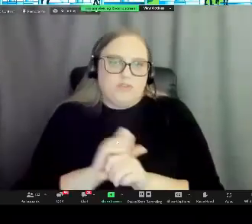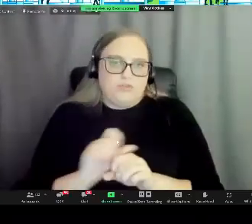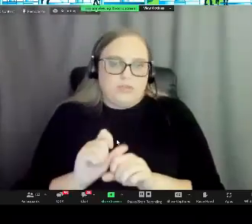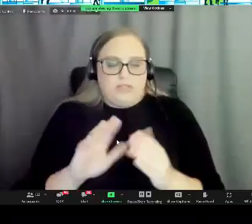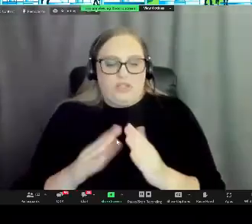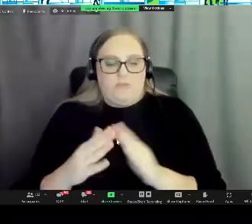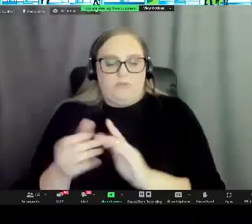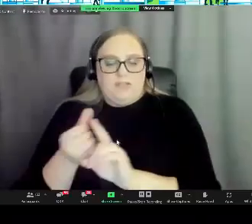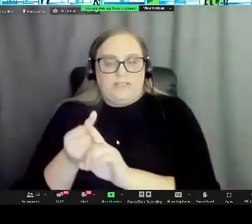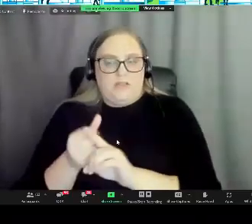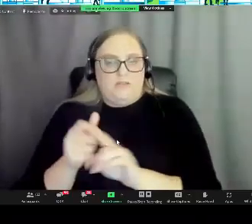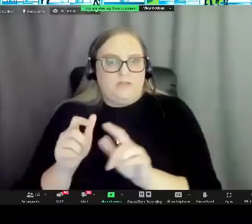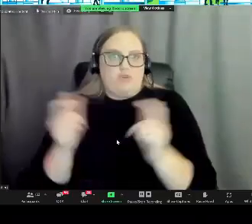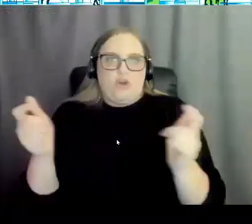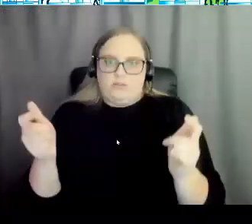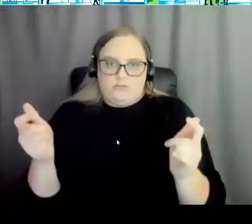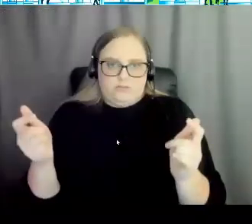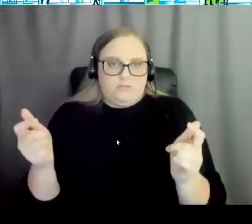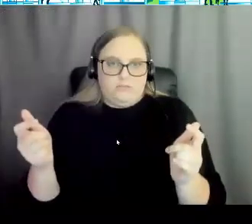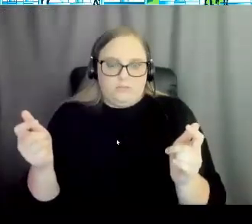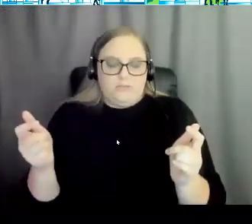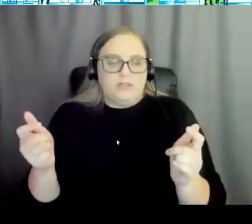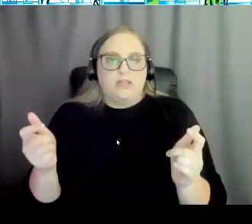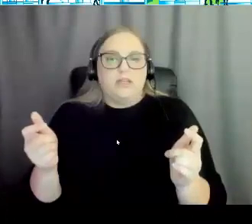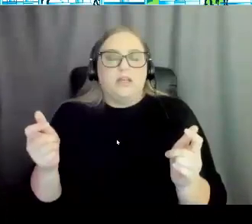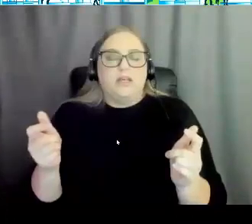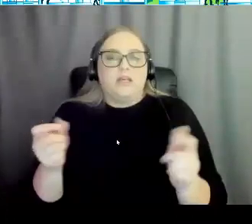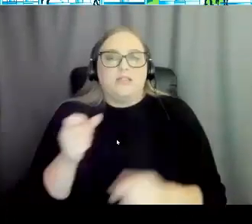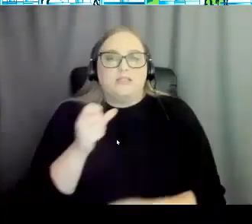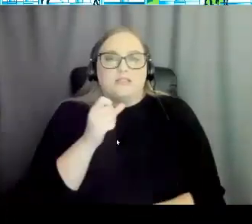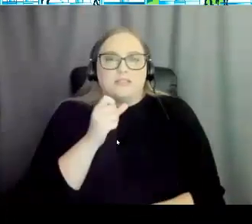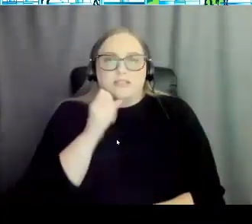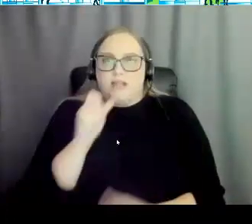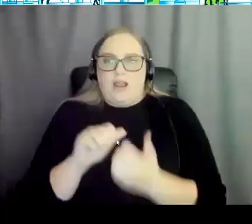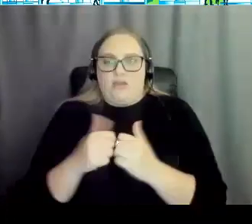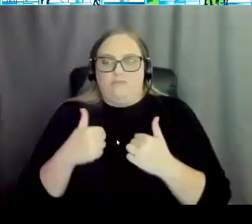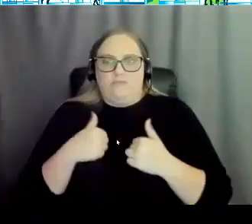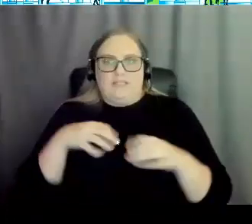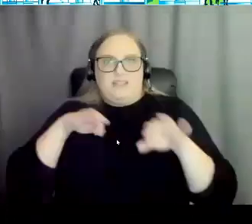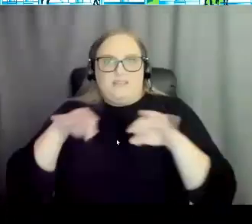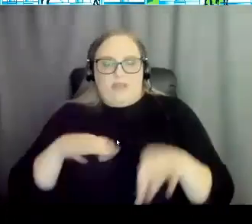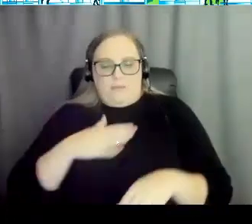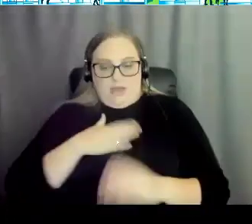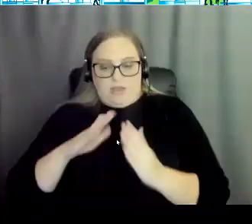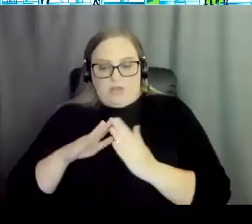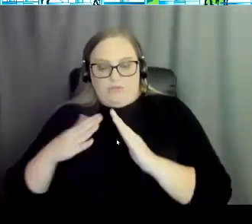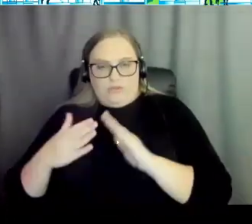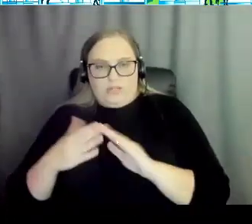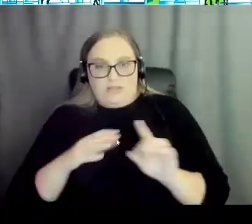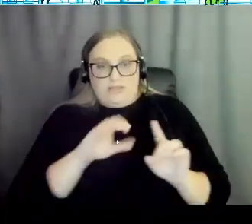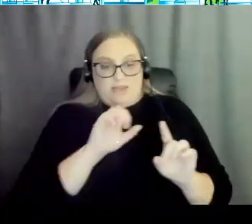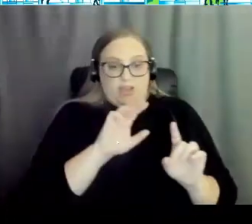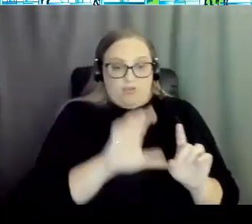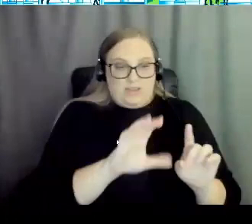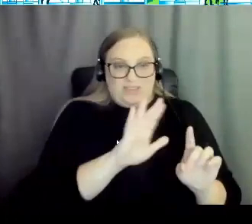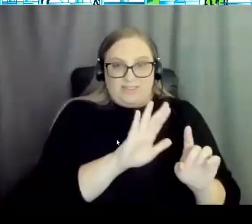is broad. It not necessarily how I would define my community is how Eric might define the